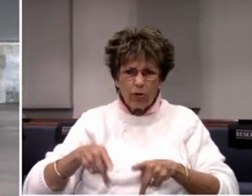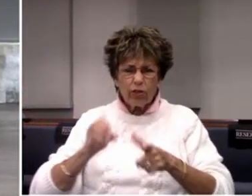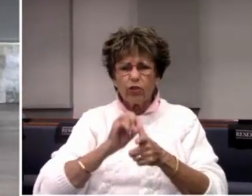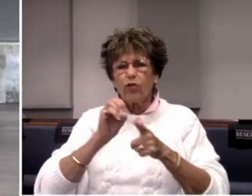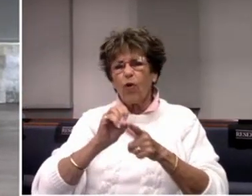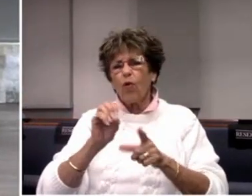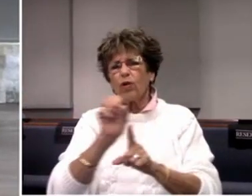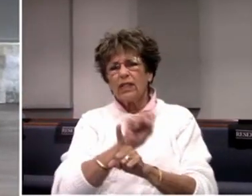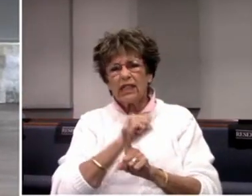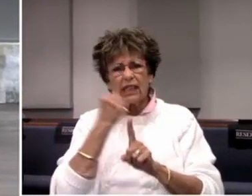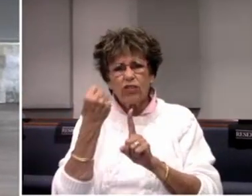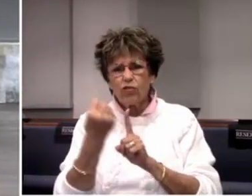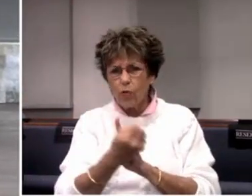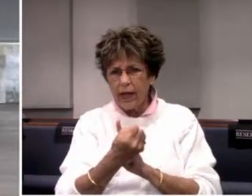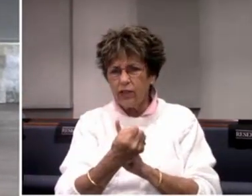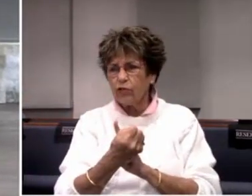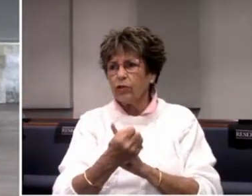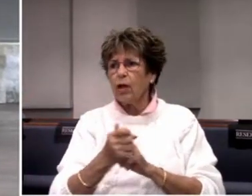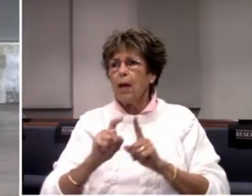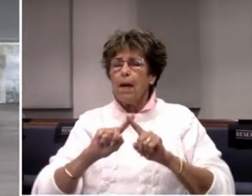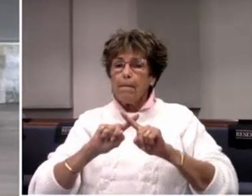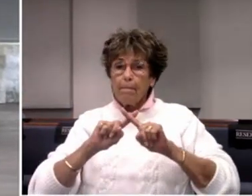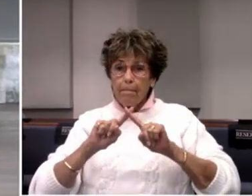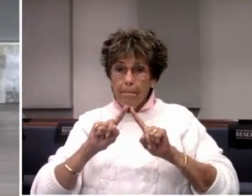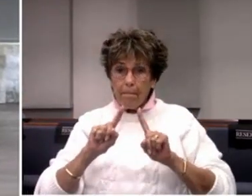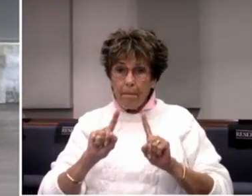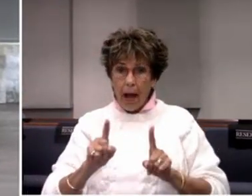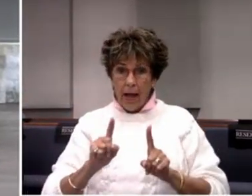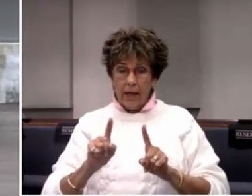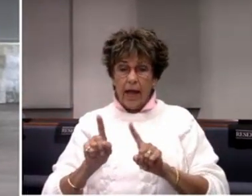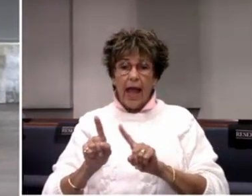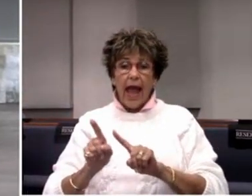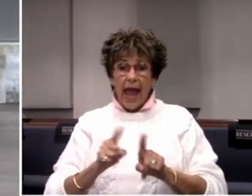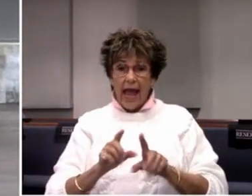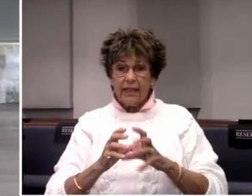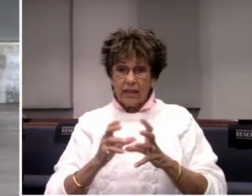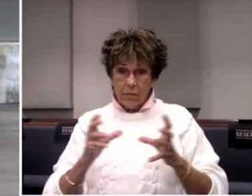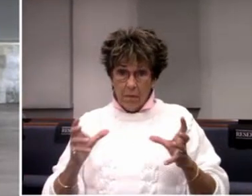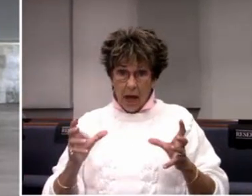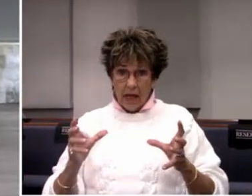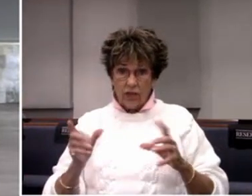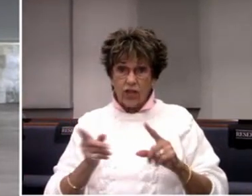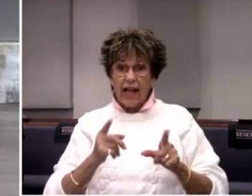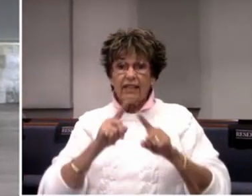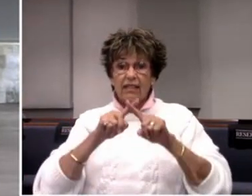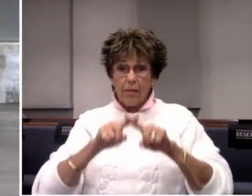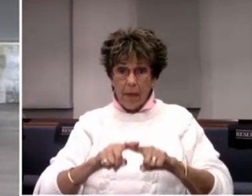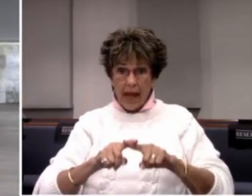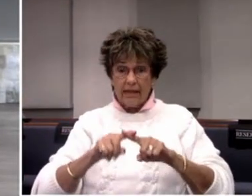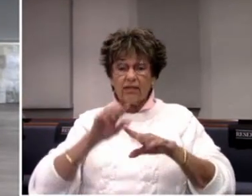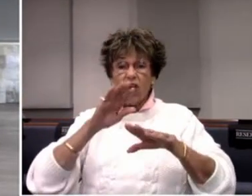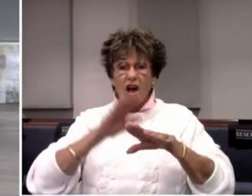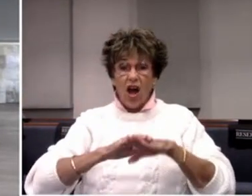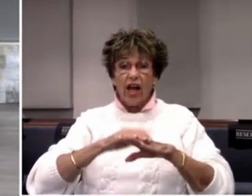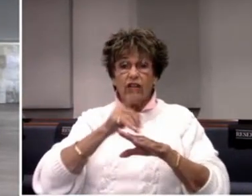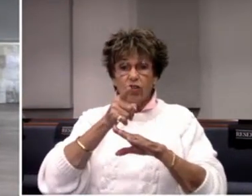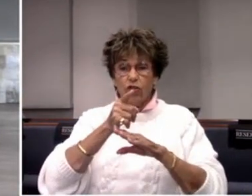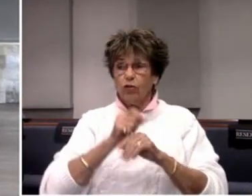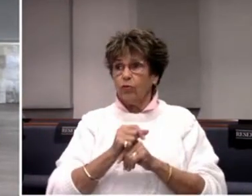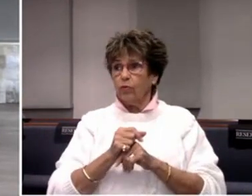this is not a lesson that says that you should be physically harmed or you can't defend yourself or nothing like that. But he's talking here about